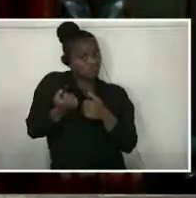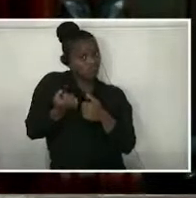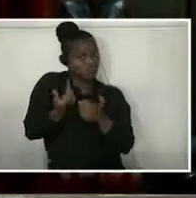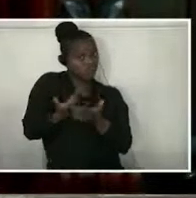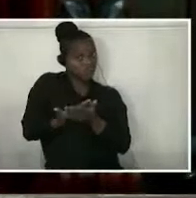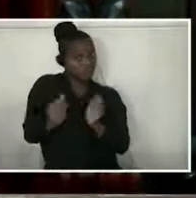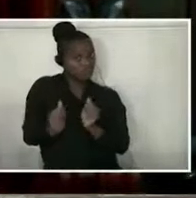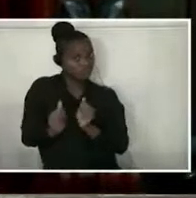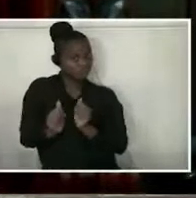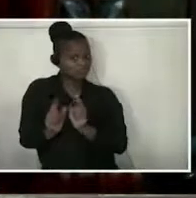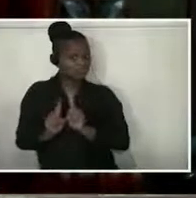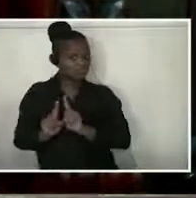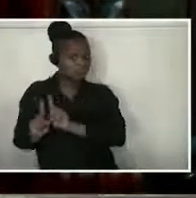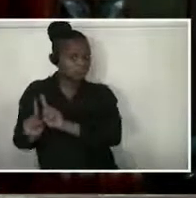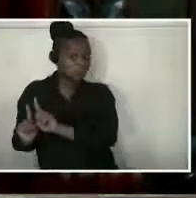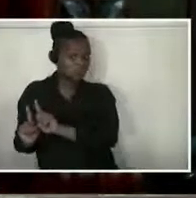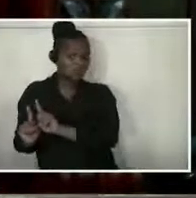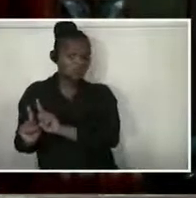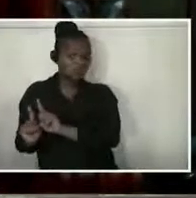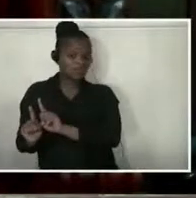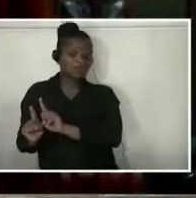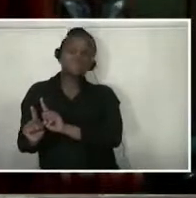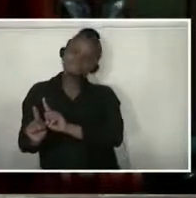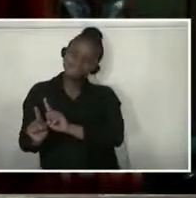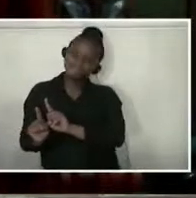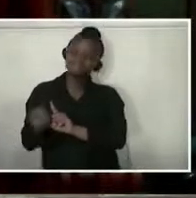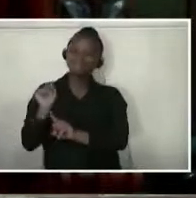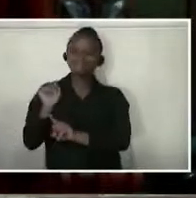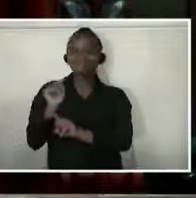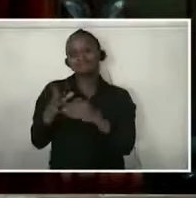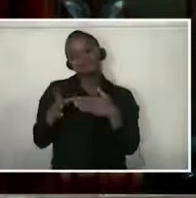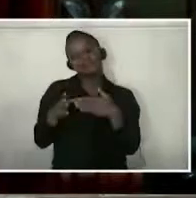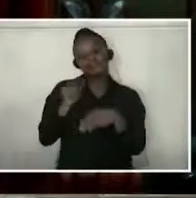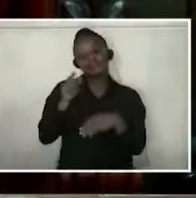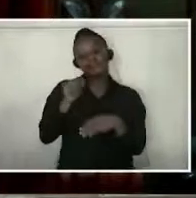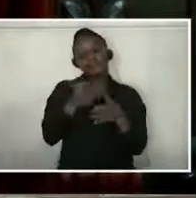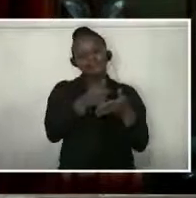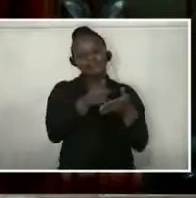Honourable members, the invitation is as you received it.